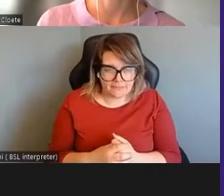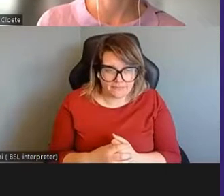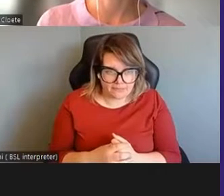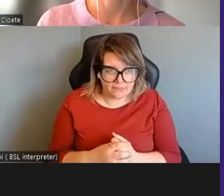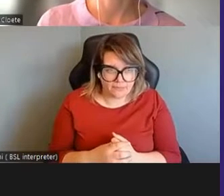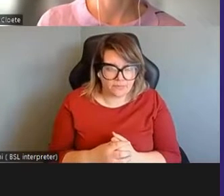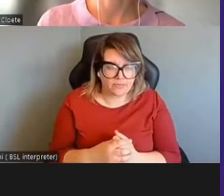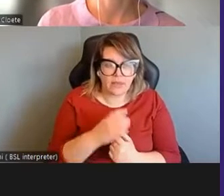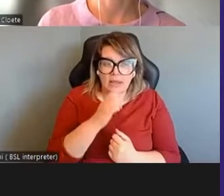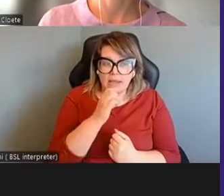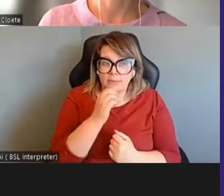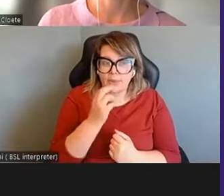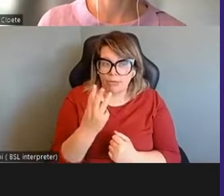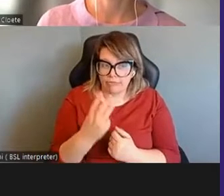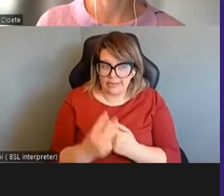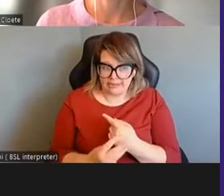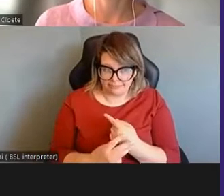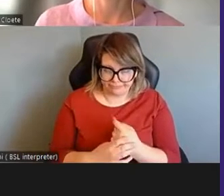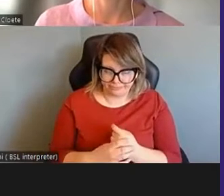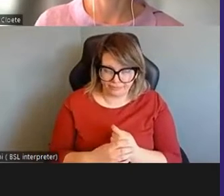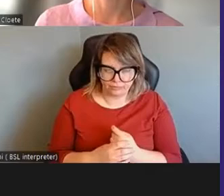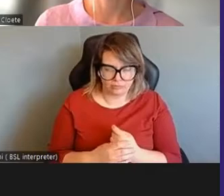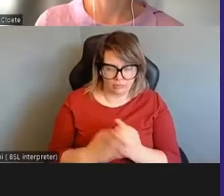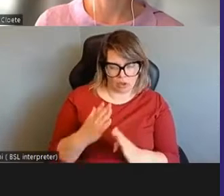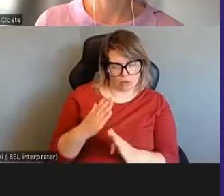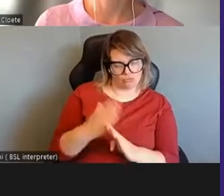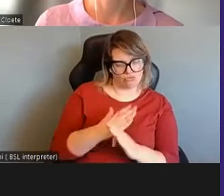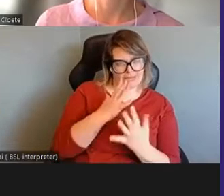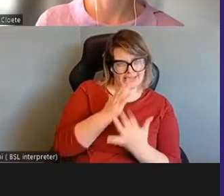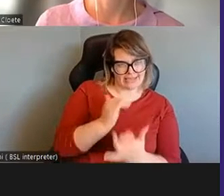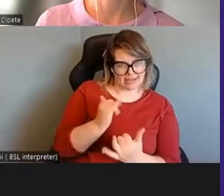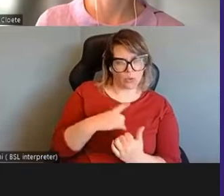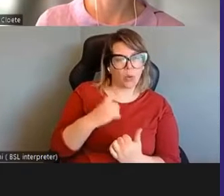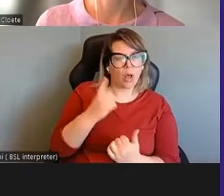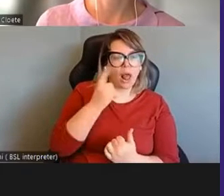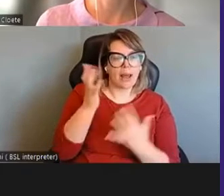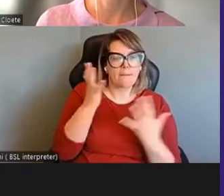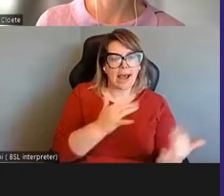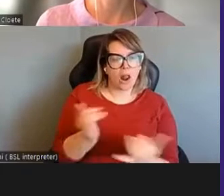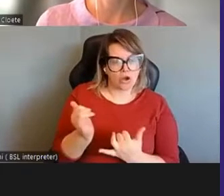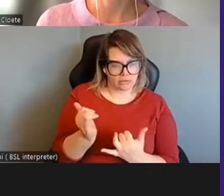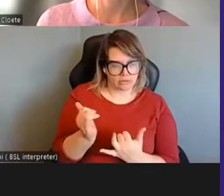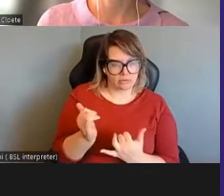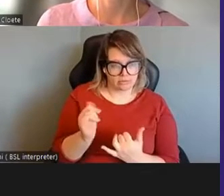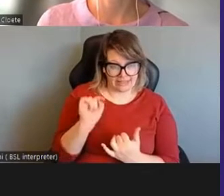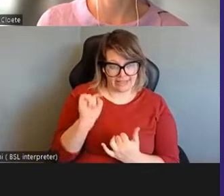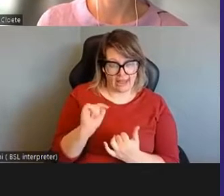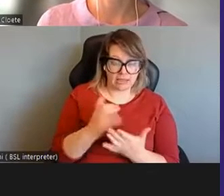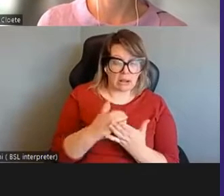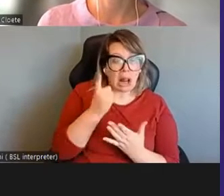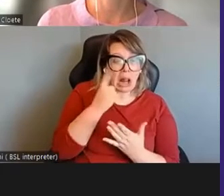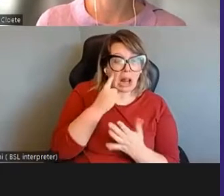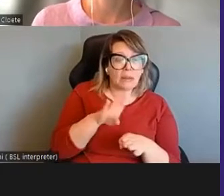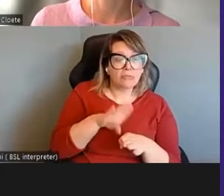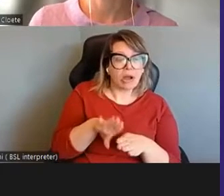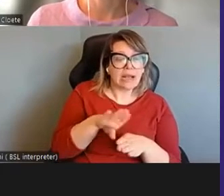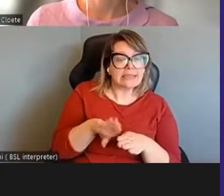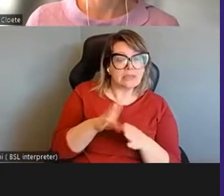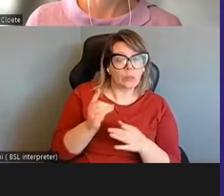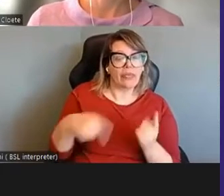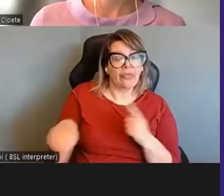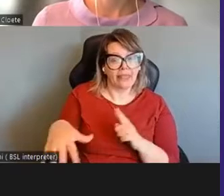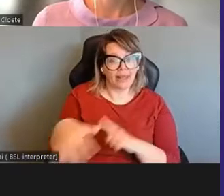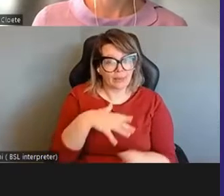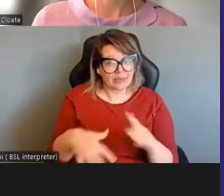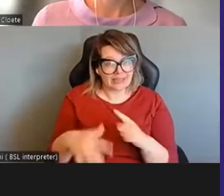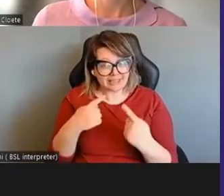number 3 is pre-testing or role-playing data collection. And this is where you will practice with community members the